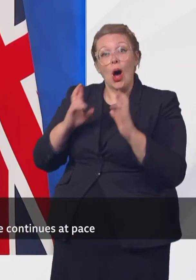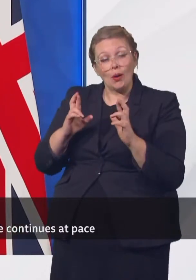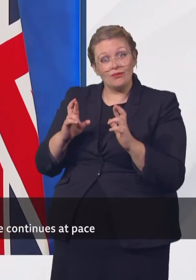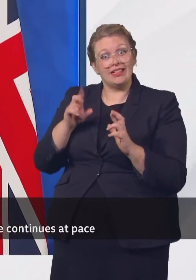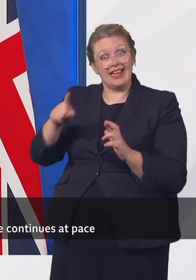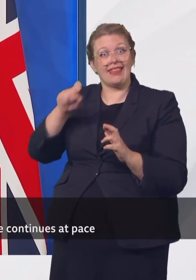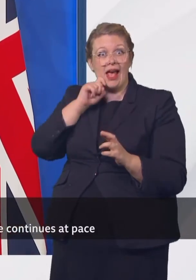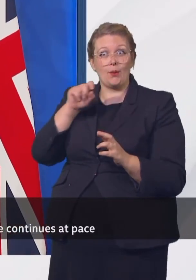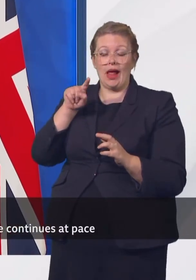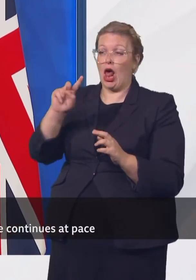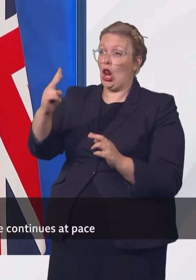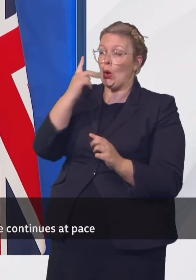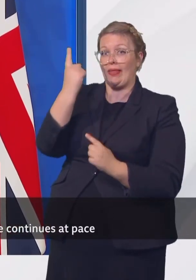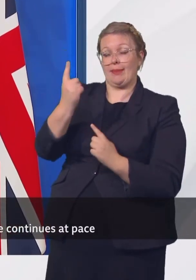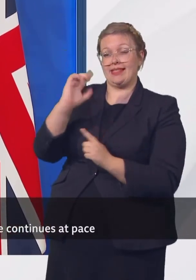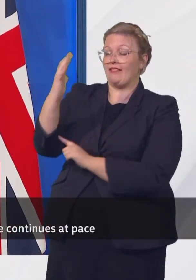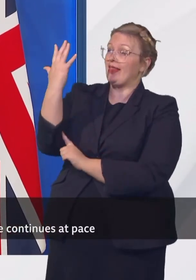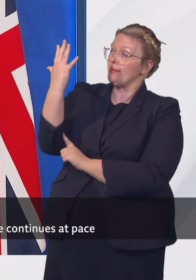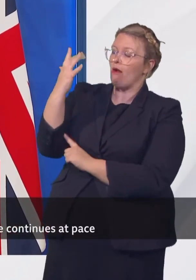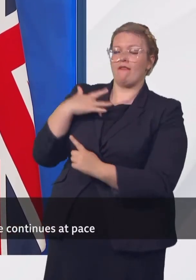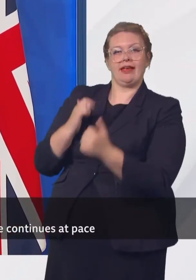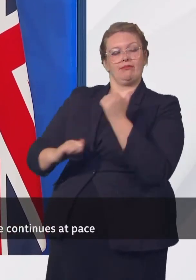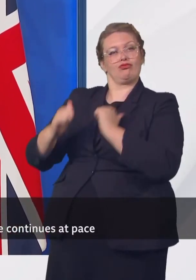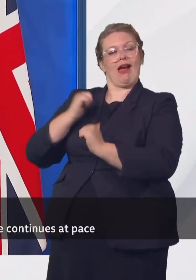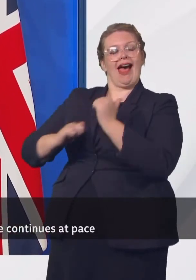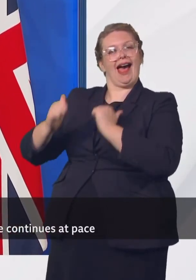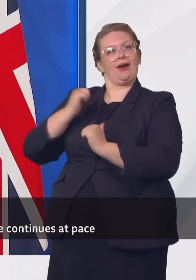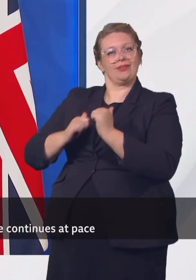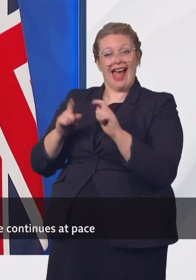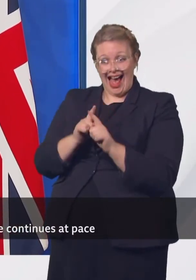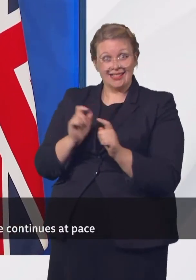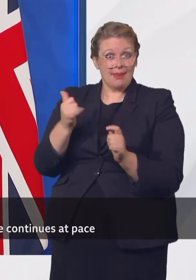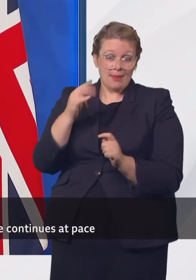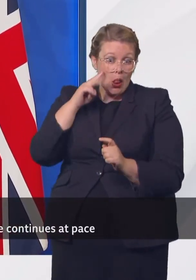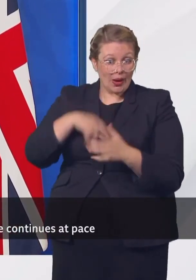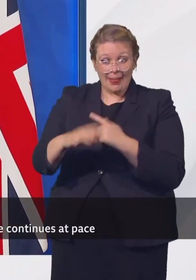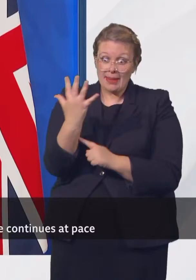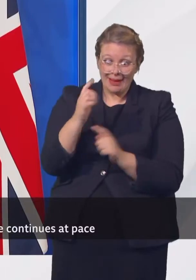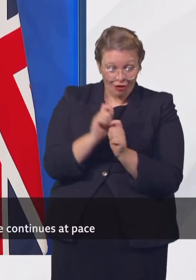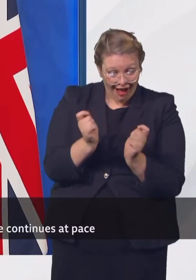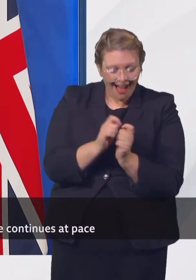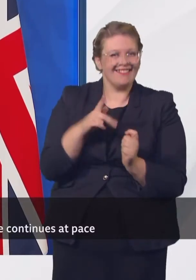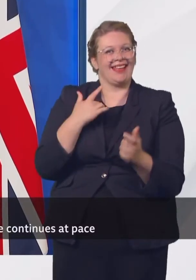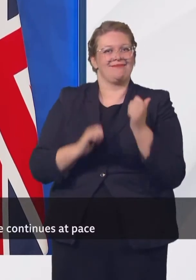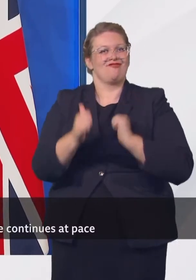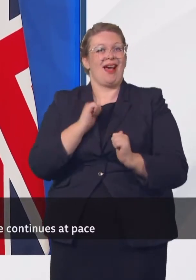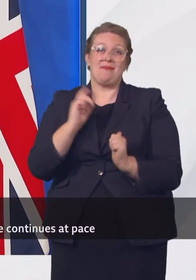mirror. Who knows? Thanks very much, Ben. Next question, David Hughes from PA.